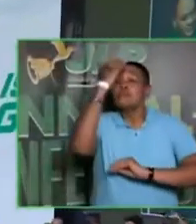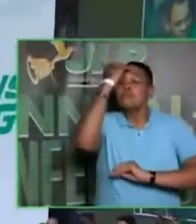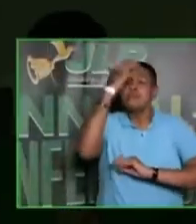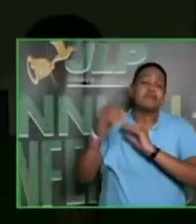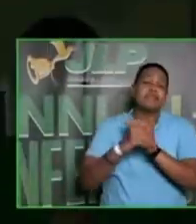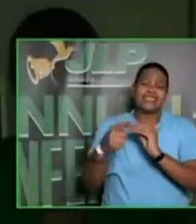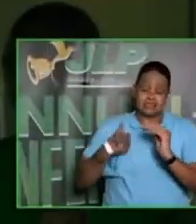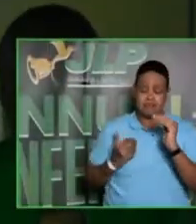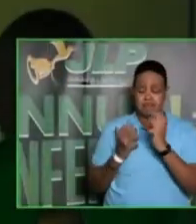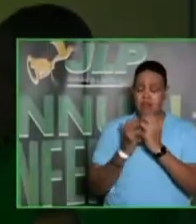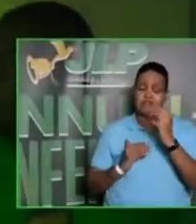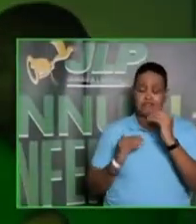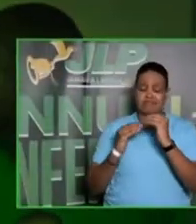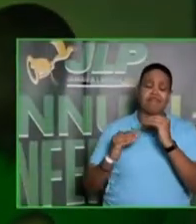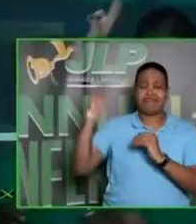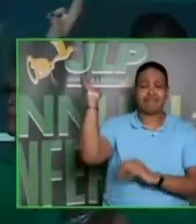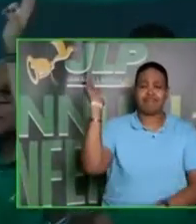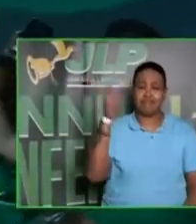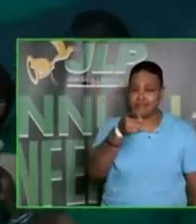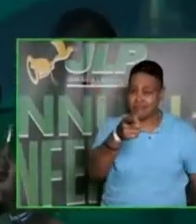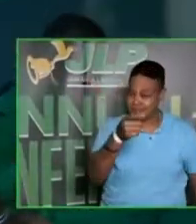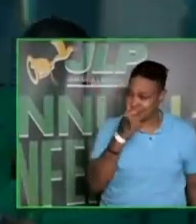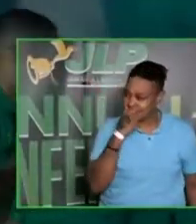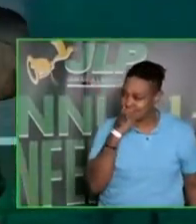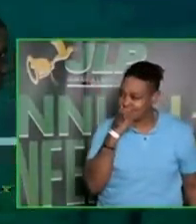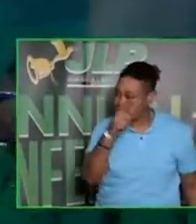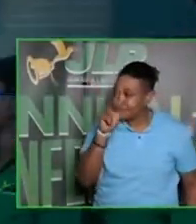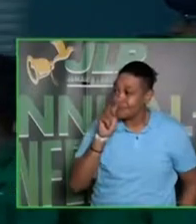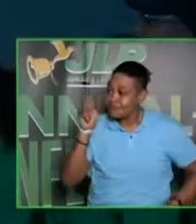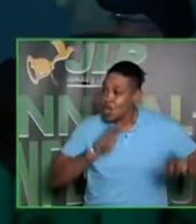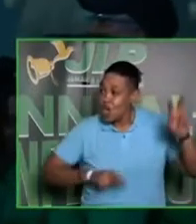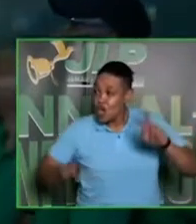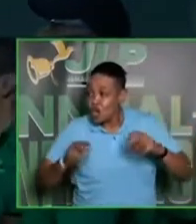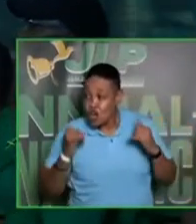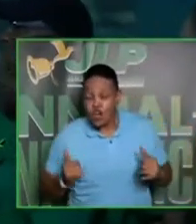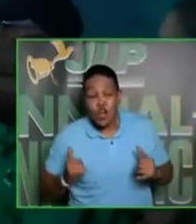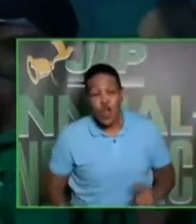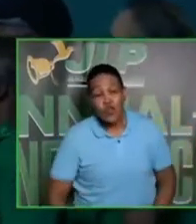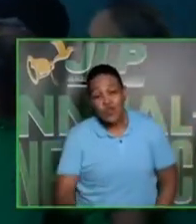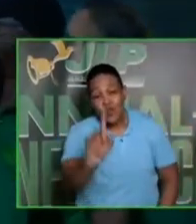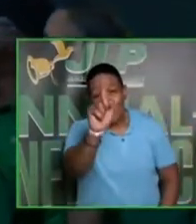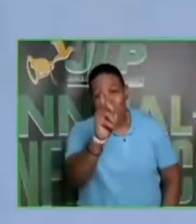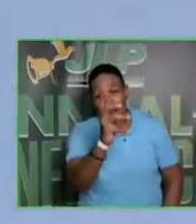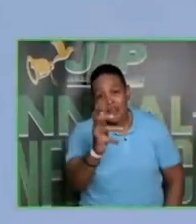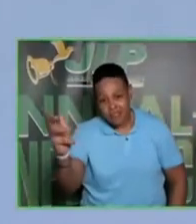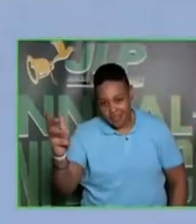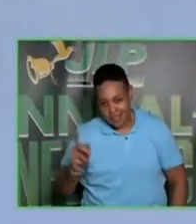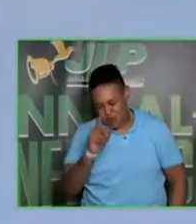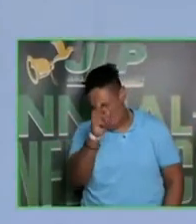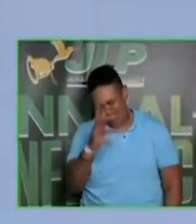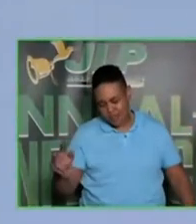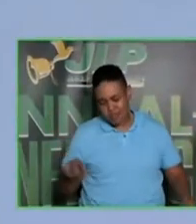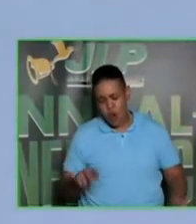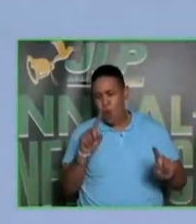no way, and after them I leave. It comes down to one thing, my friends, one thing.